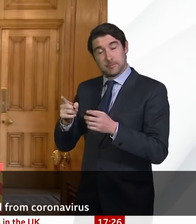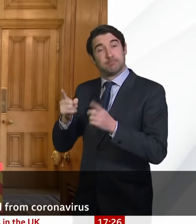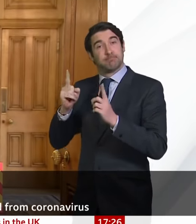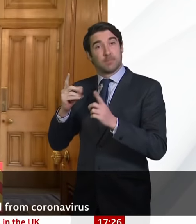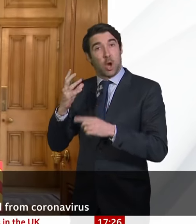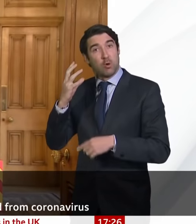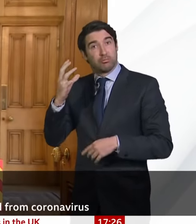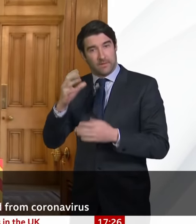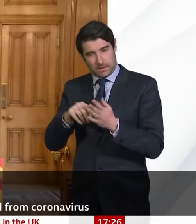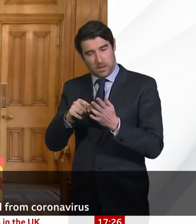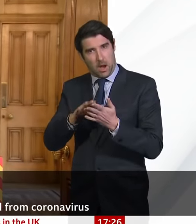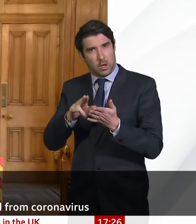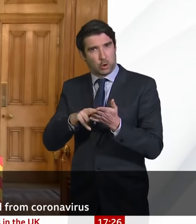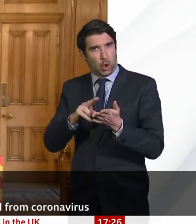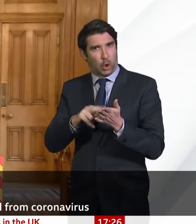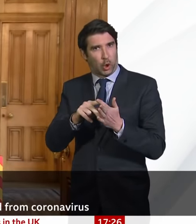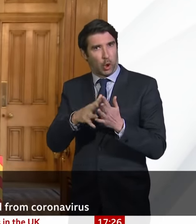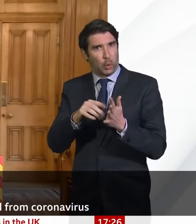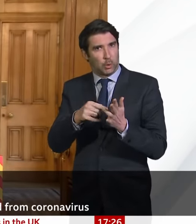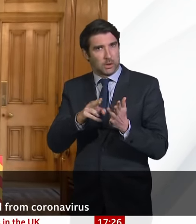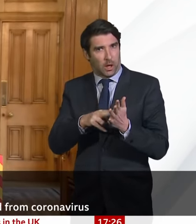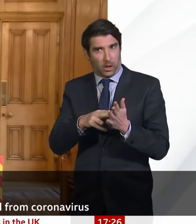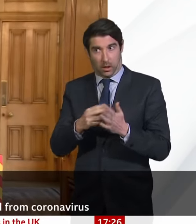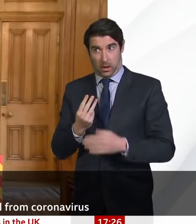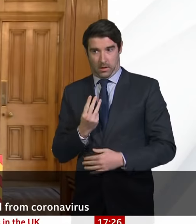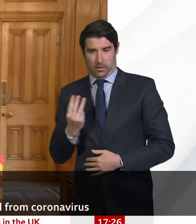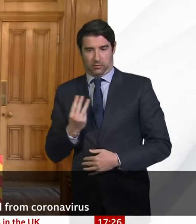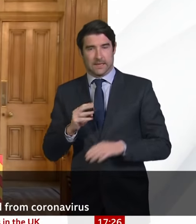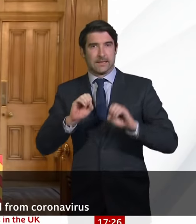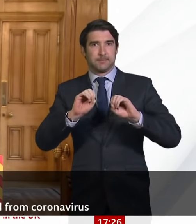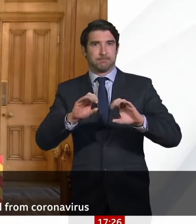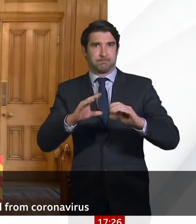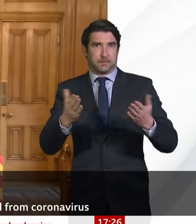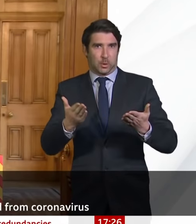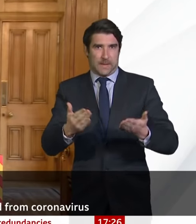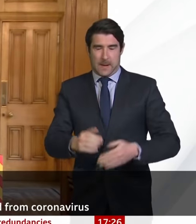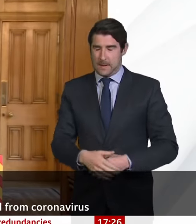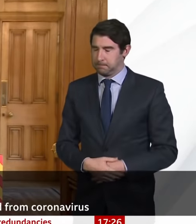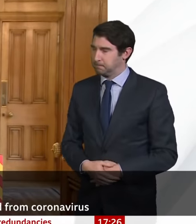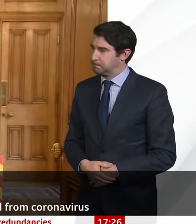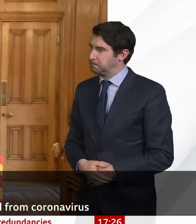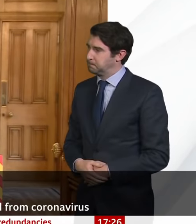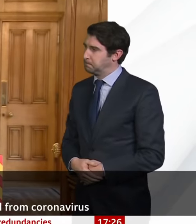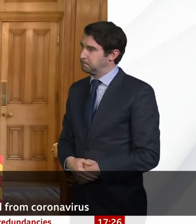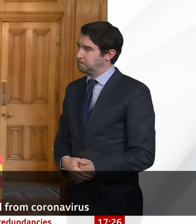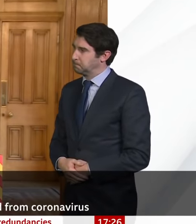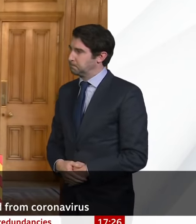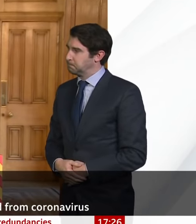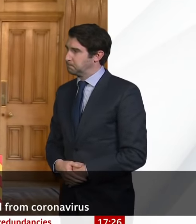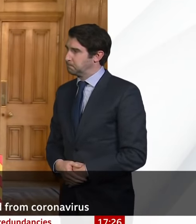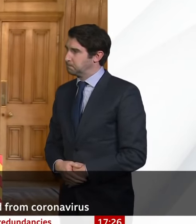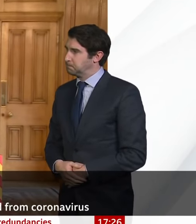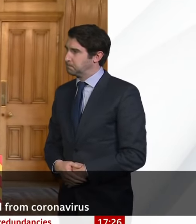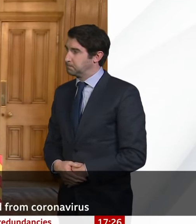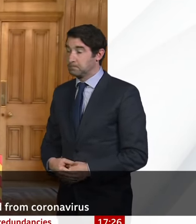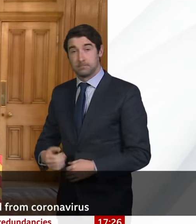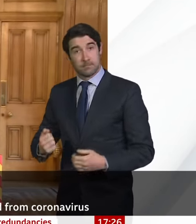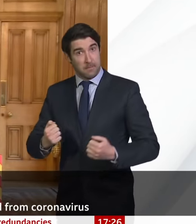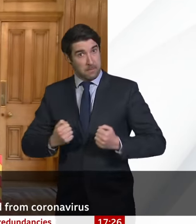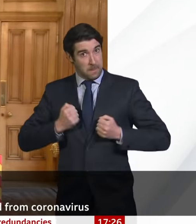Professor John Newton. Our step-by-step action plan is aiming to slow the spread of the virus